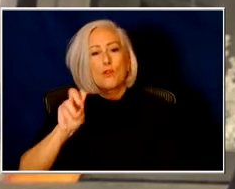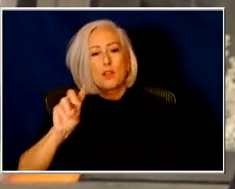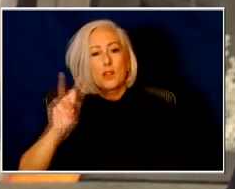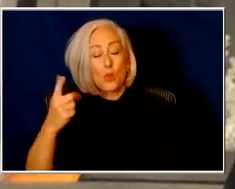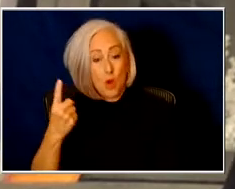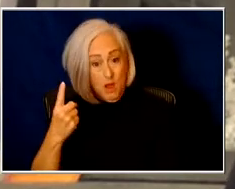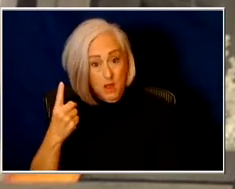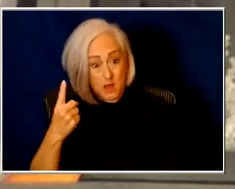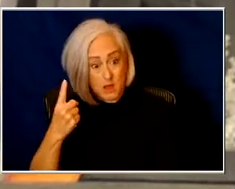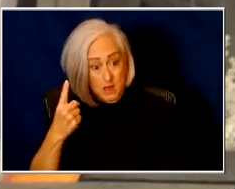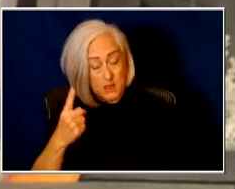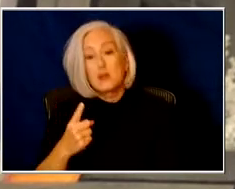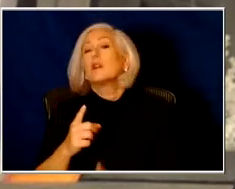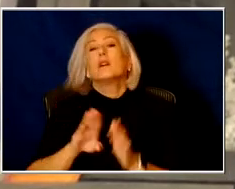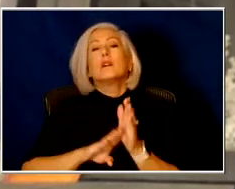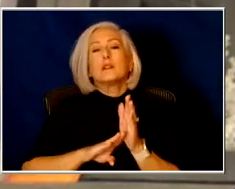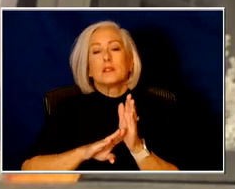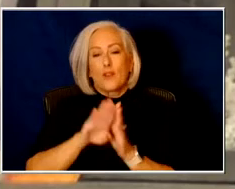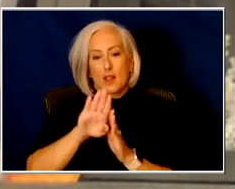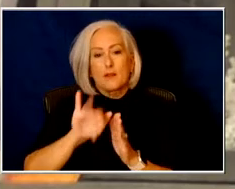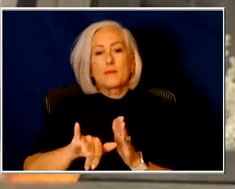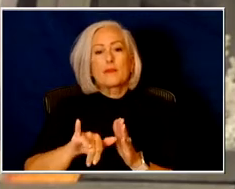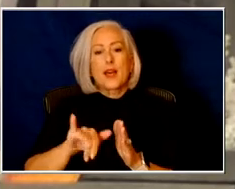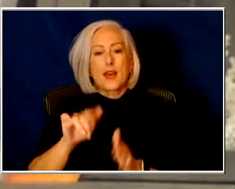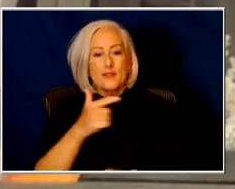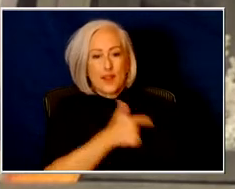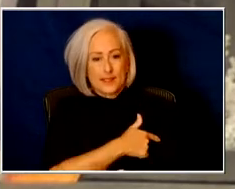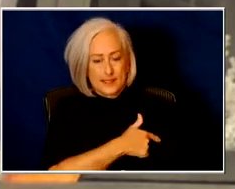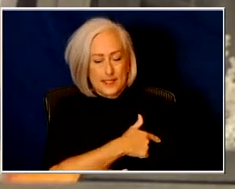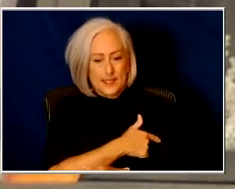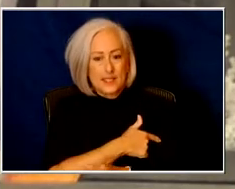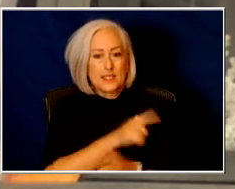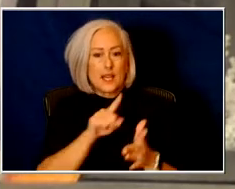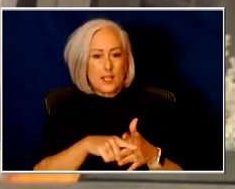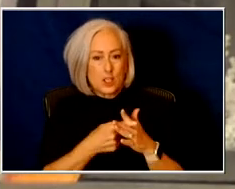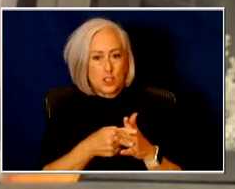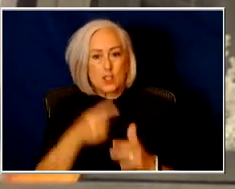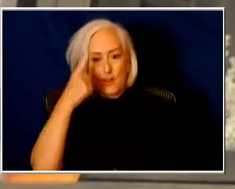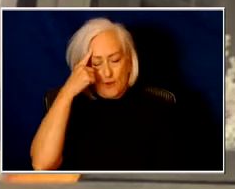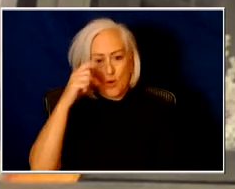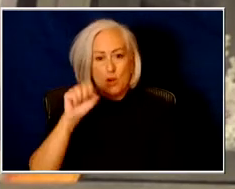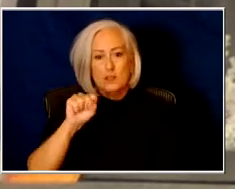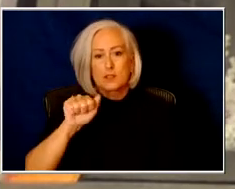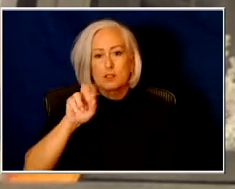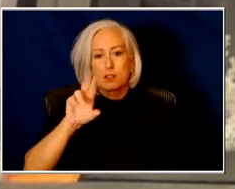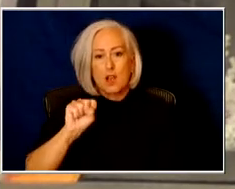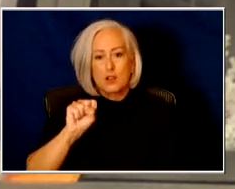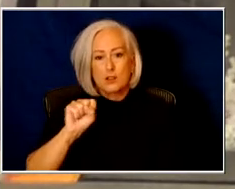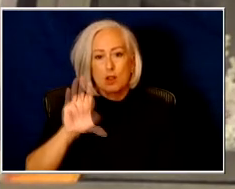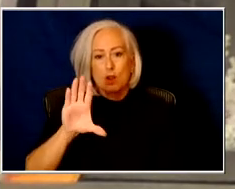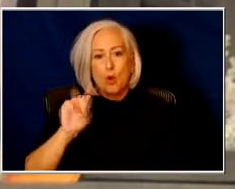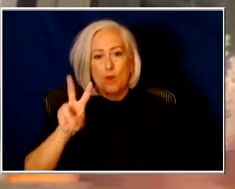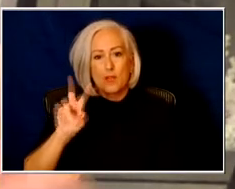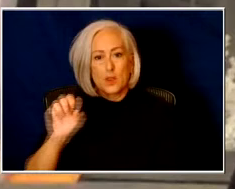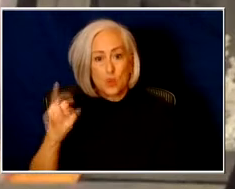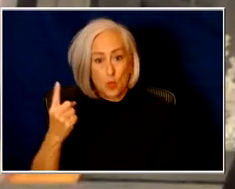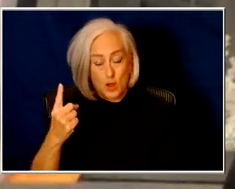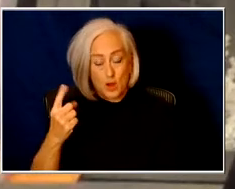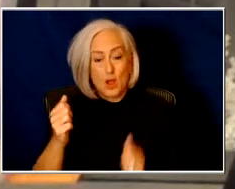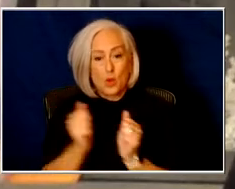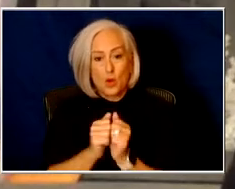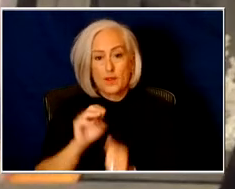at least in the initial phases of development for SARS cov1 using mRNA technology